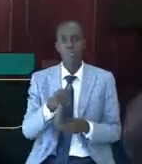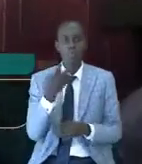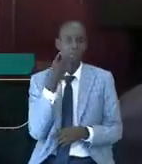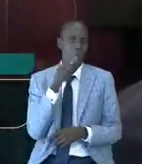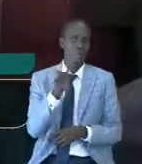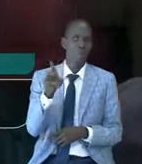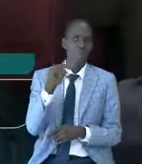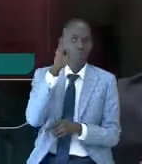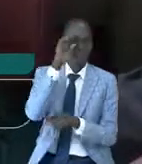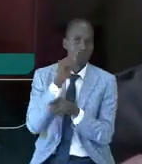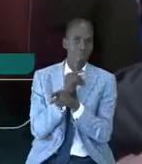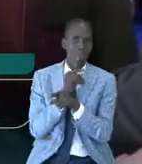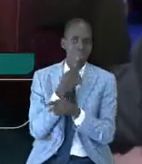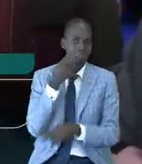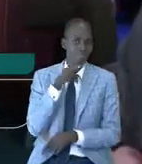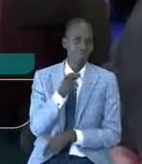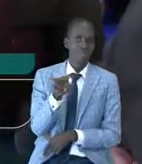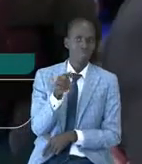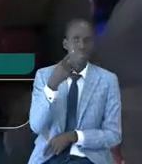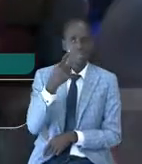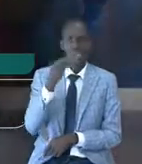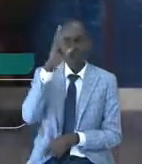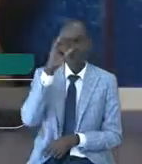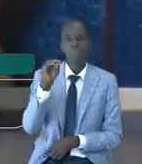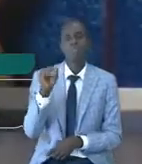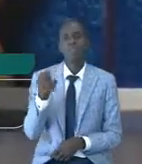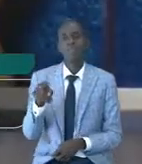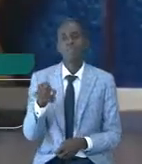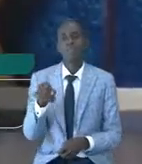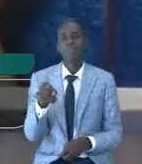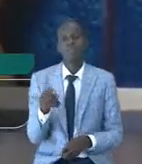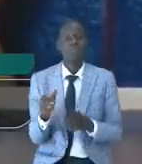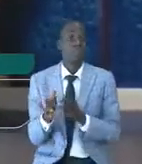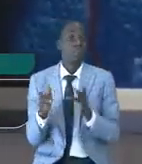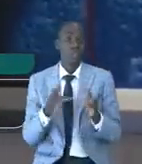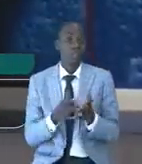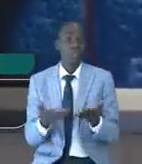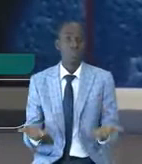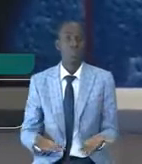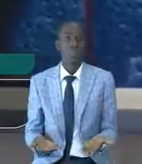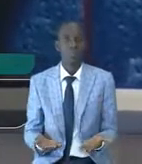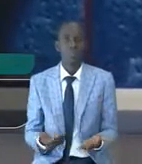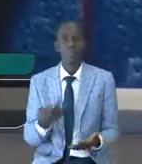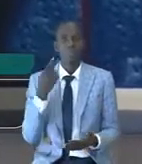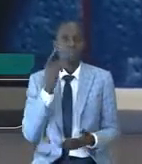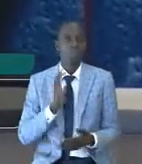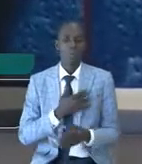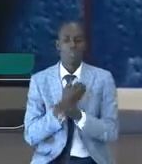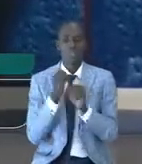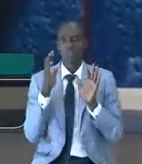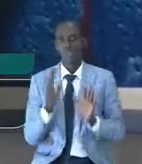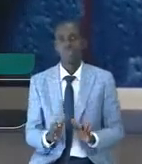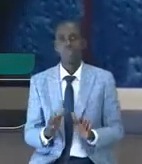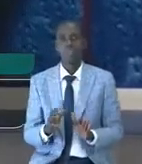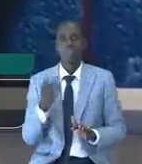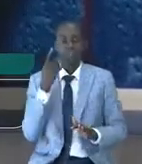man. Behold the man. Look at Jesus. Look at our Savior. Look